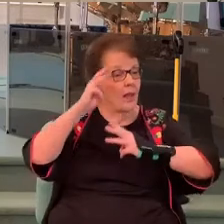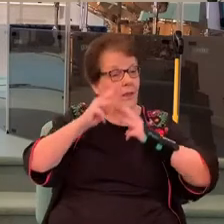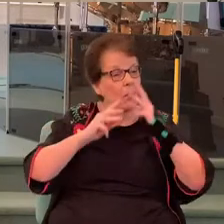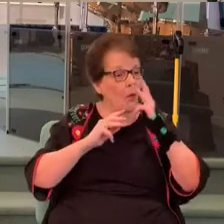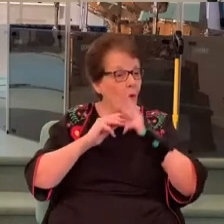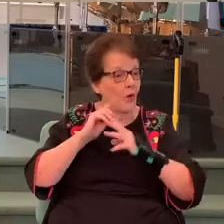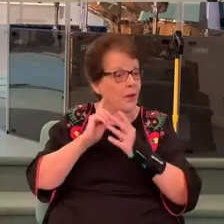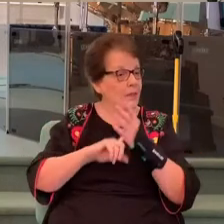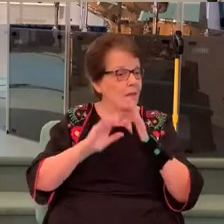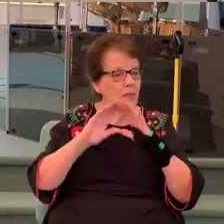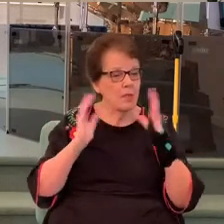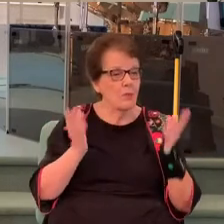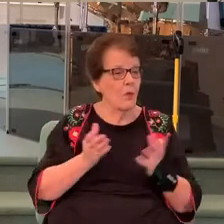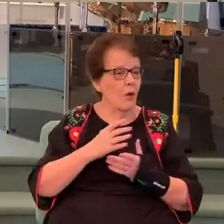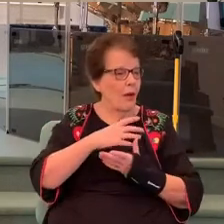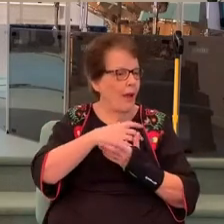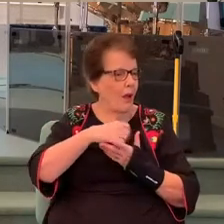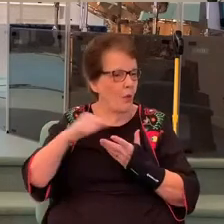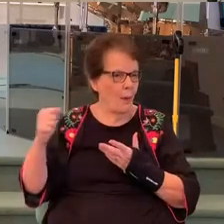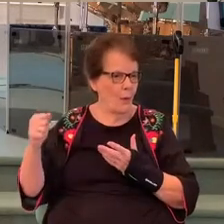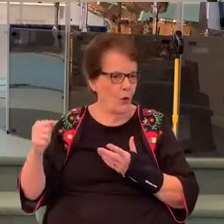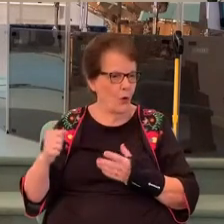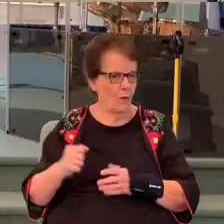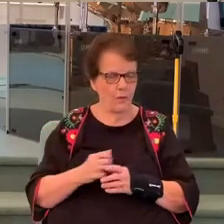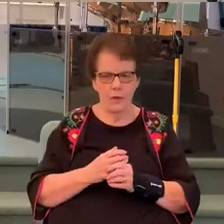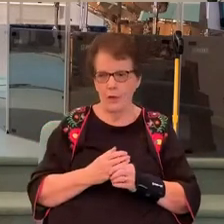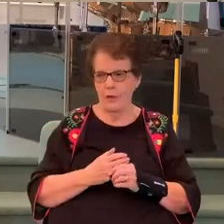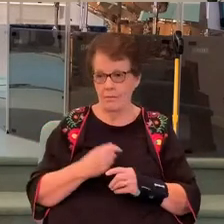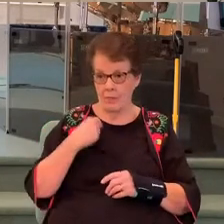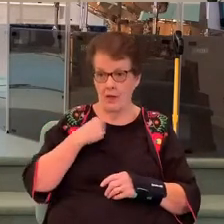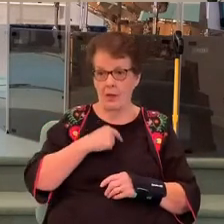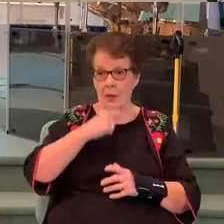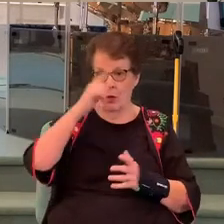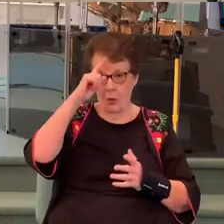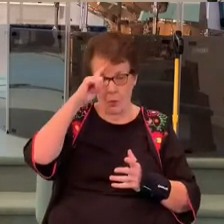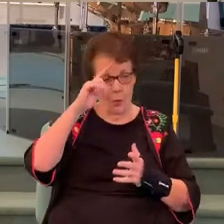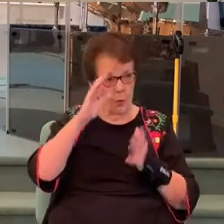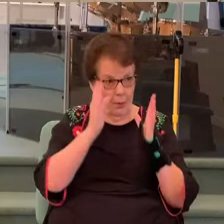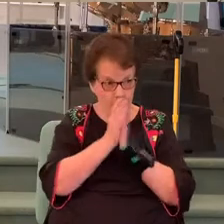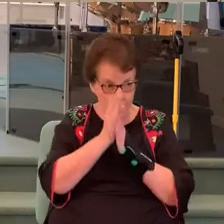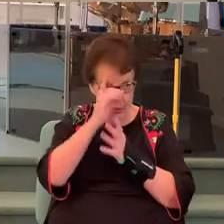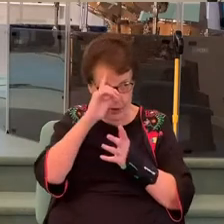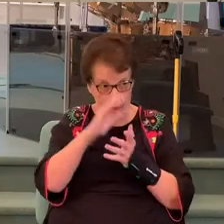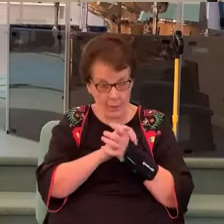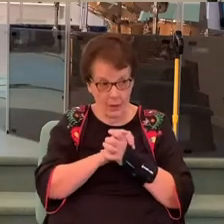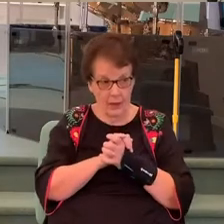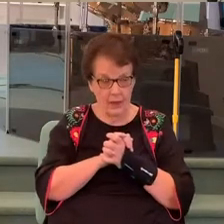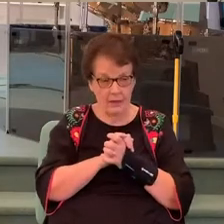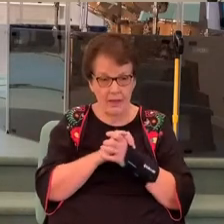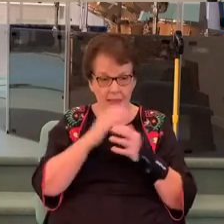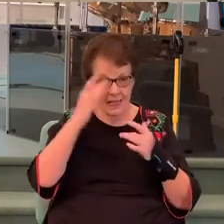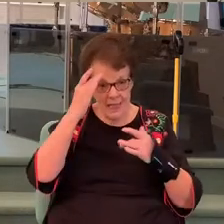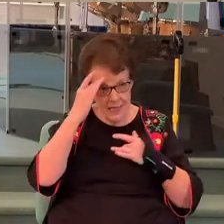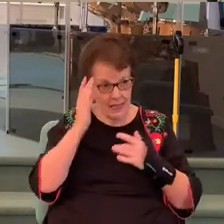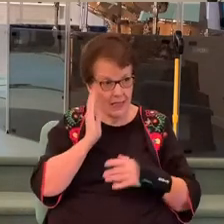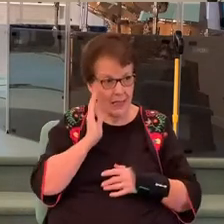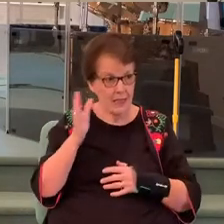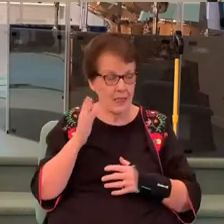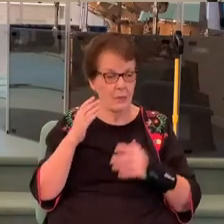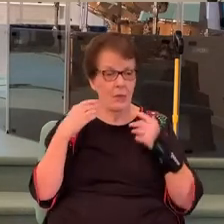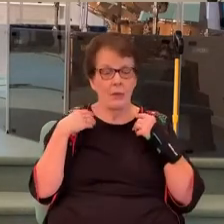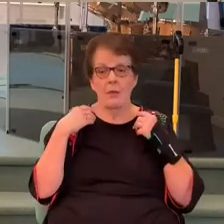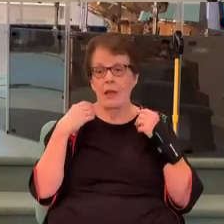from them. We pray believing that sickness will be made whole and healing will